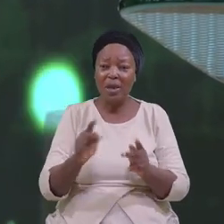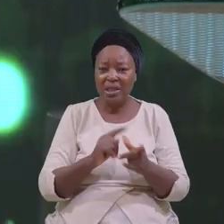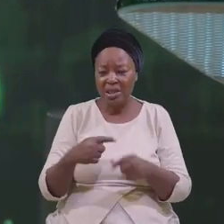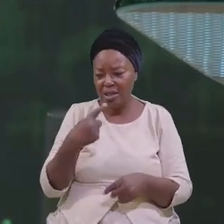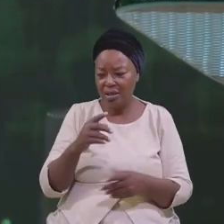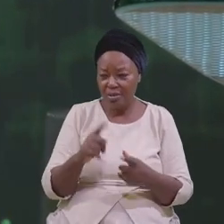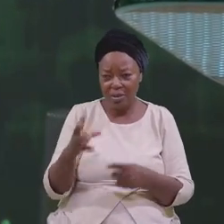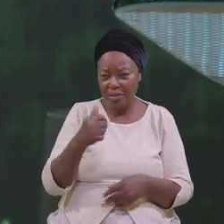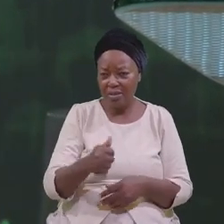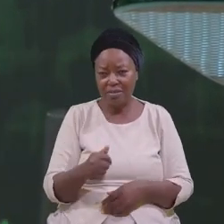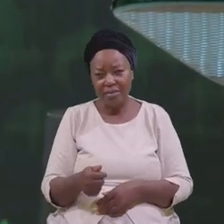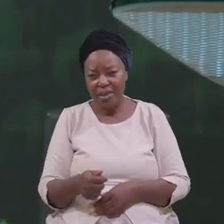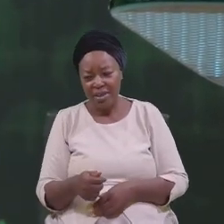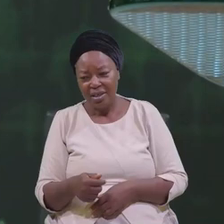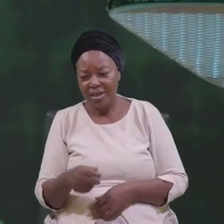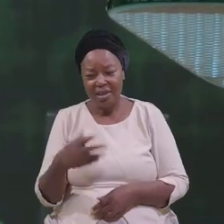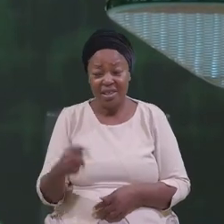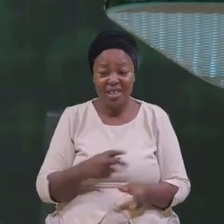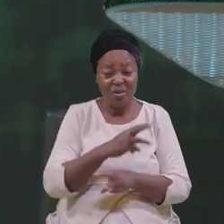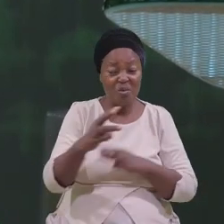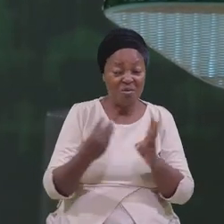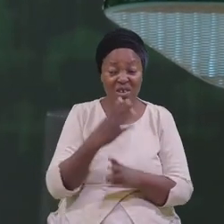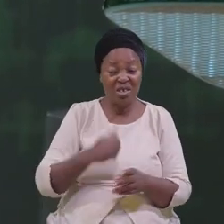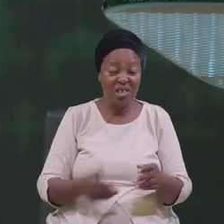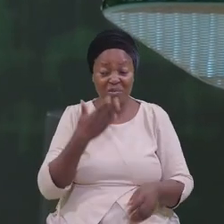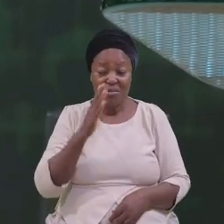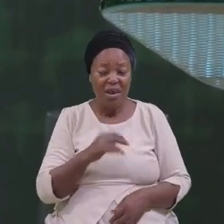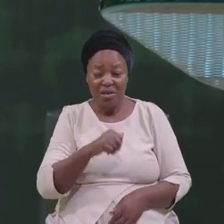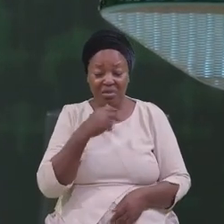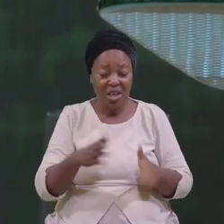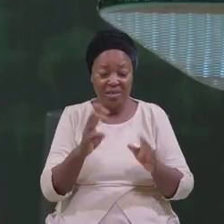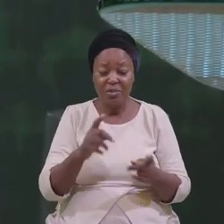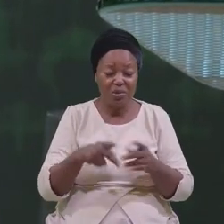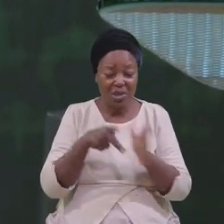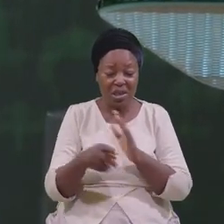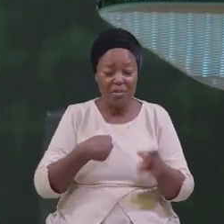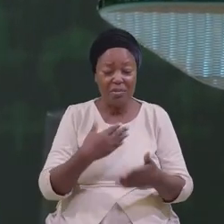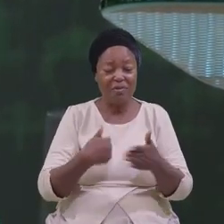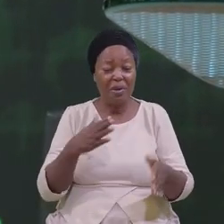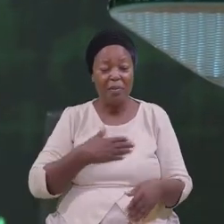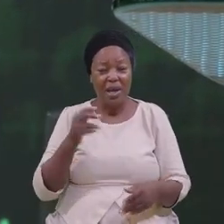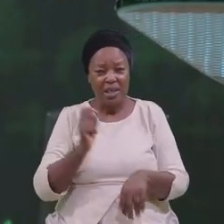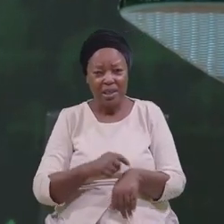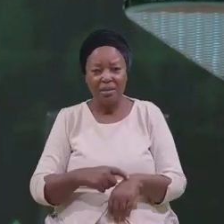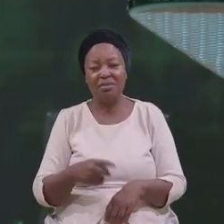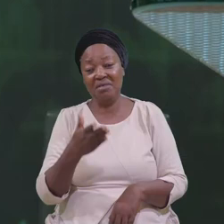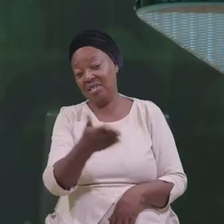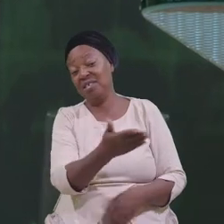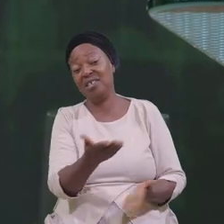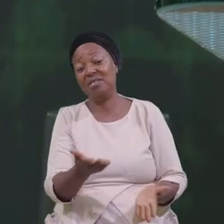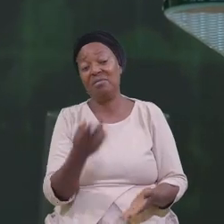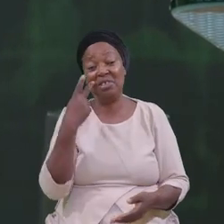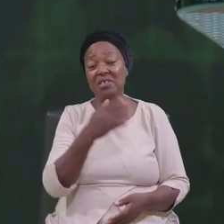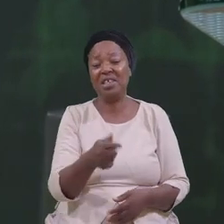himself, the world is dangerous, I'll not allow them to kill me before my time, there you are. He's a preacher, he